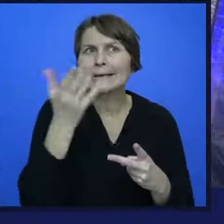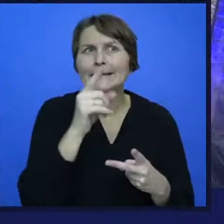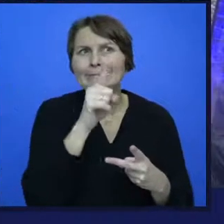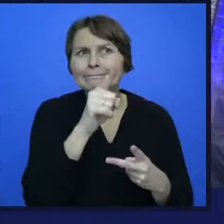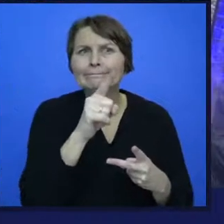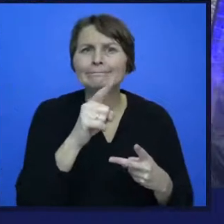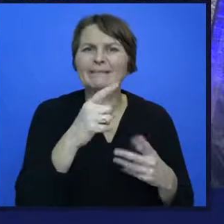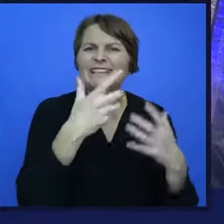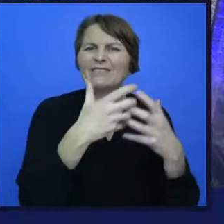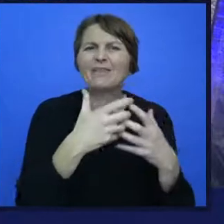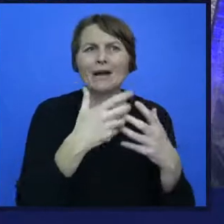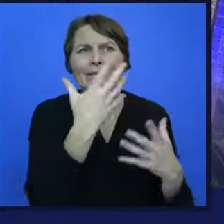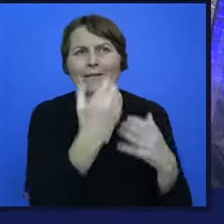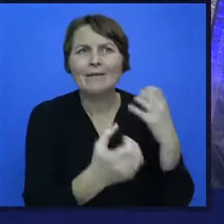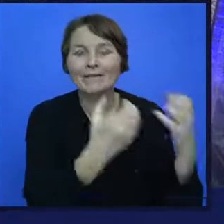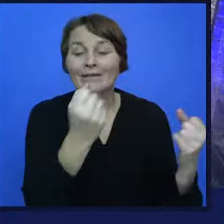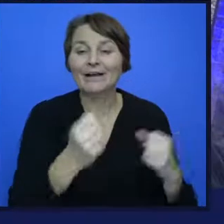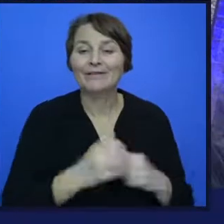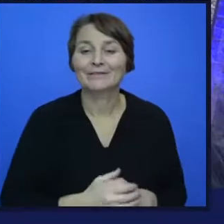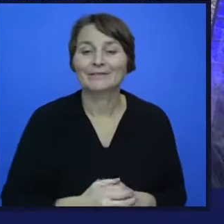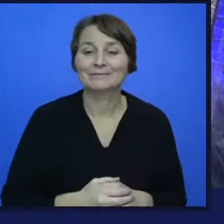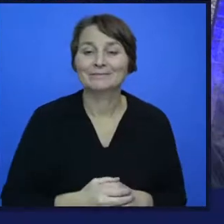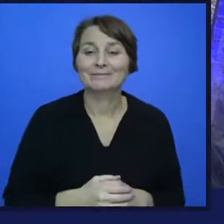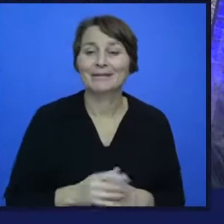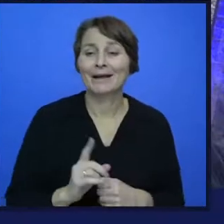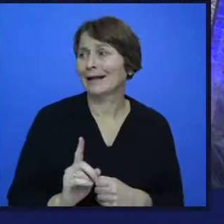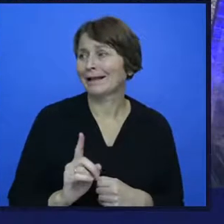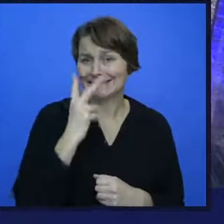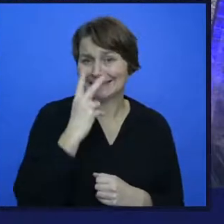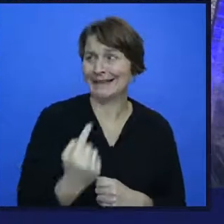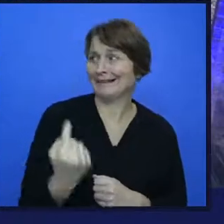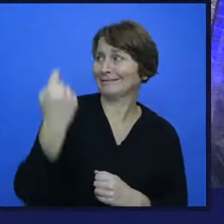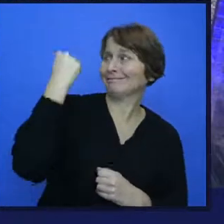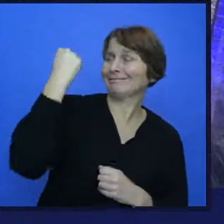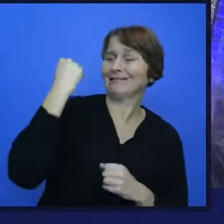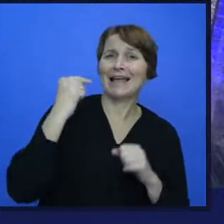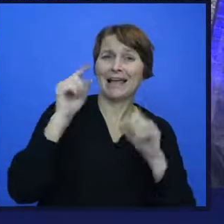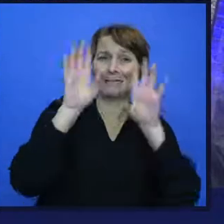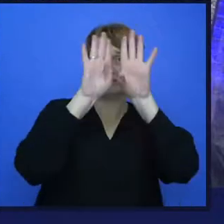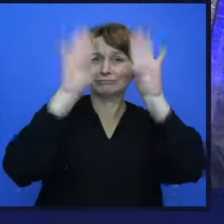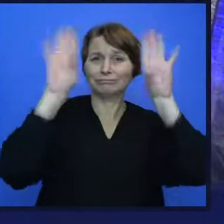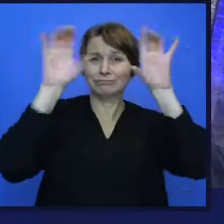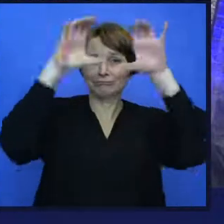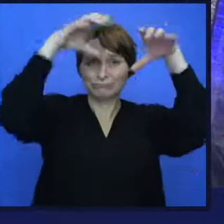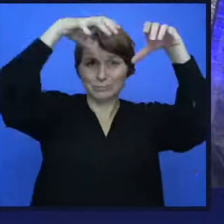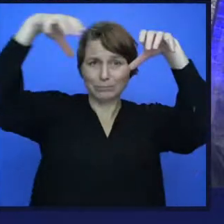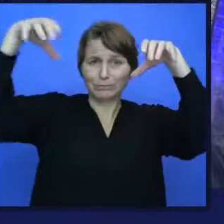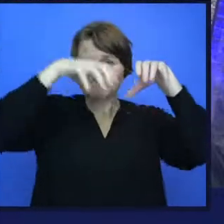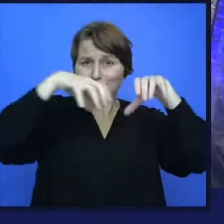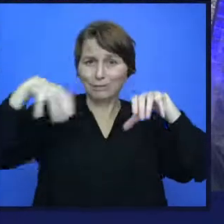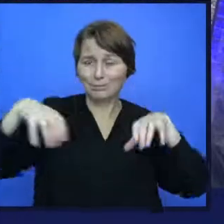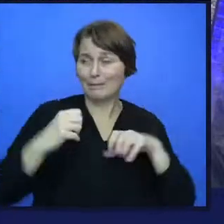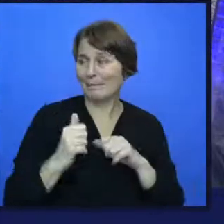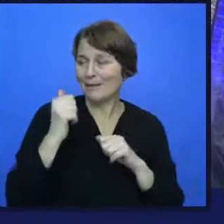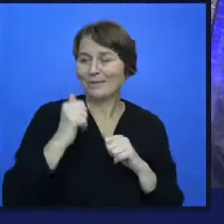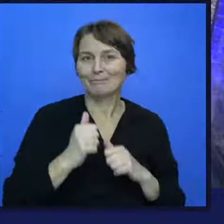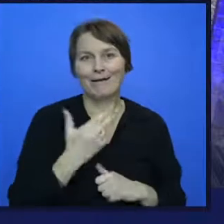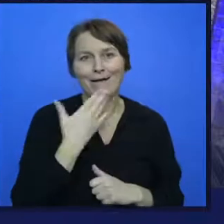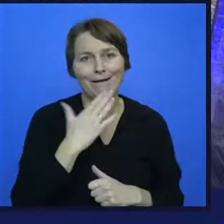Well, I've got a barrage of devices behind me. I don't know if you've seen my shelves. I've been very lucky to have a lot of toys to play